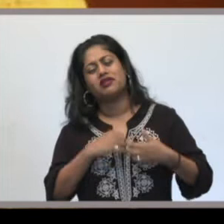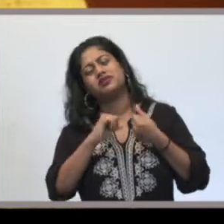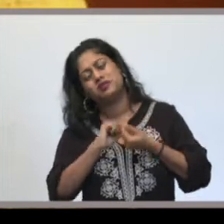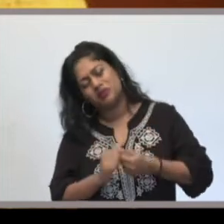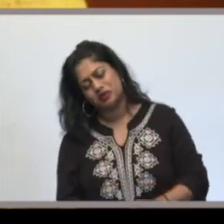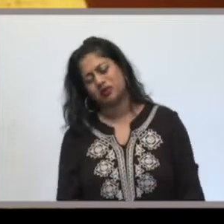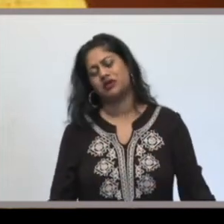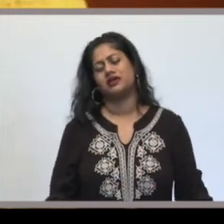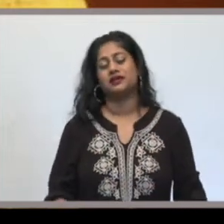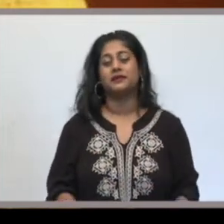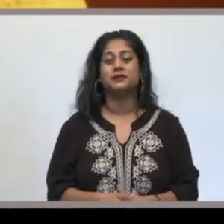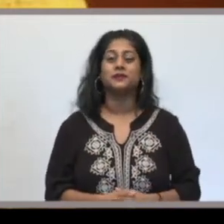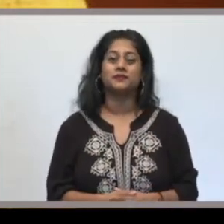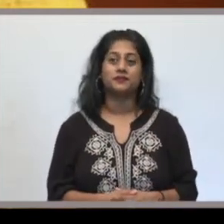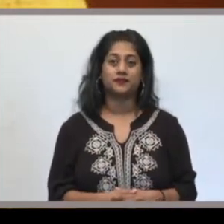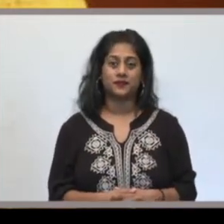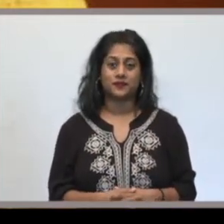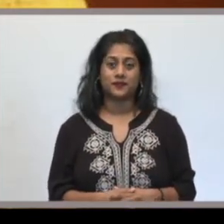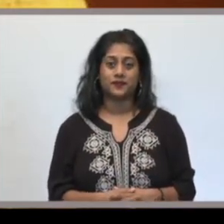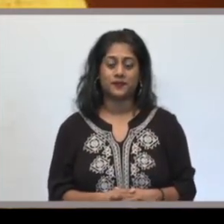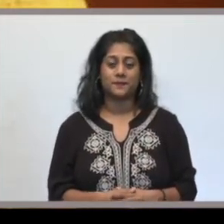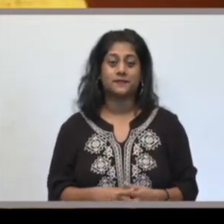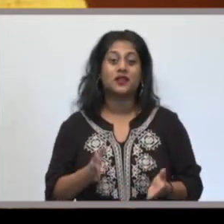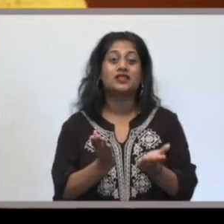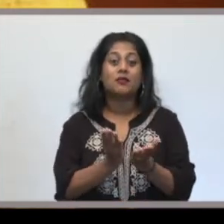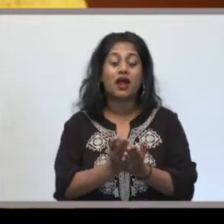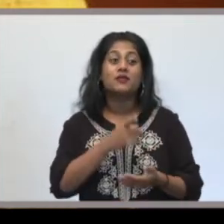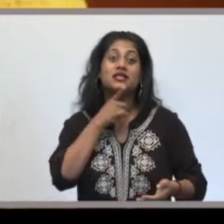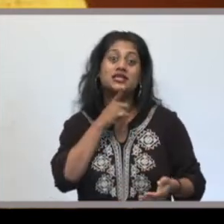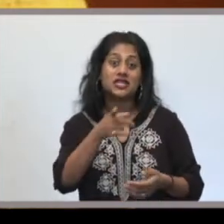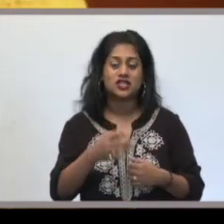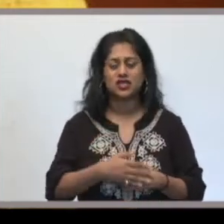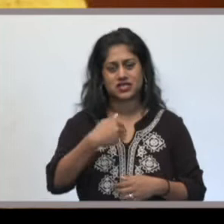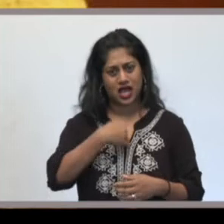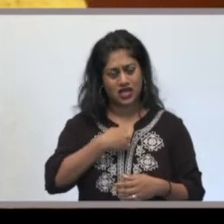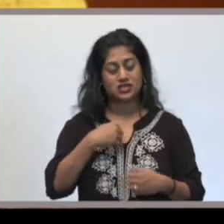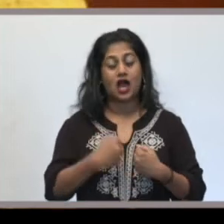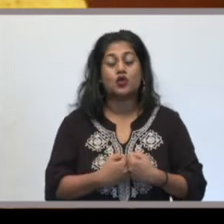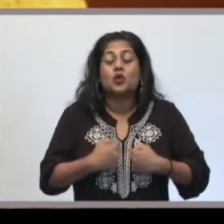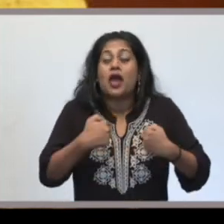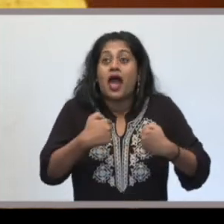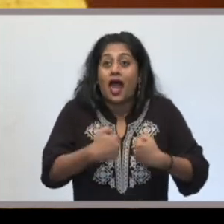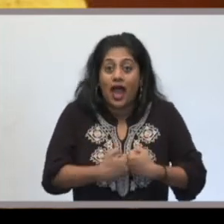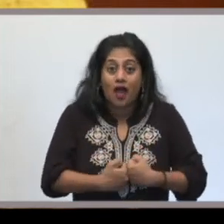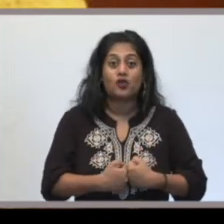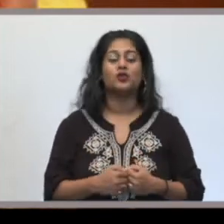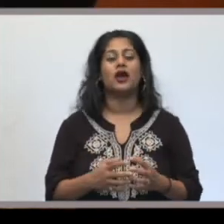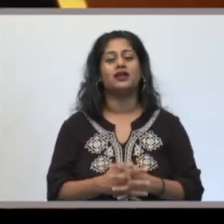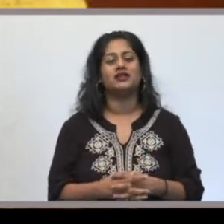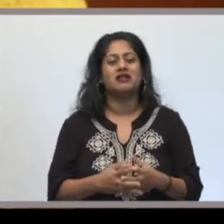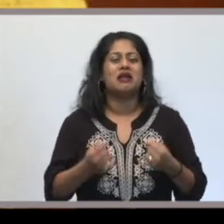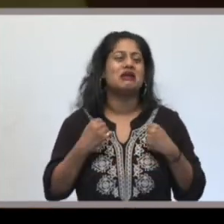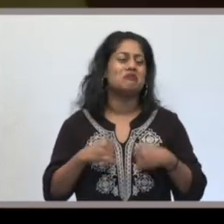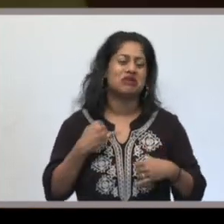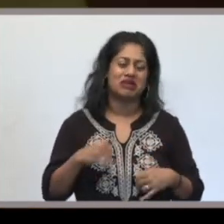explain suffering. But what it does is, it teaches us how to handle it. How to handle it.